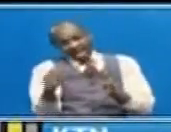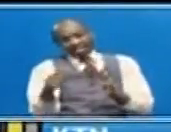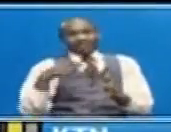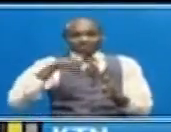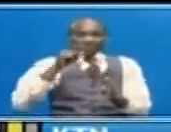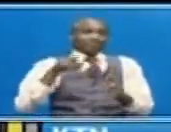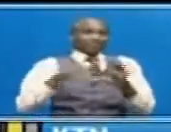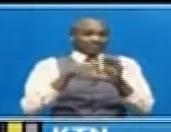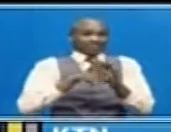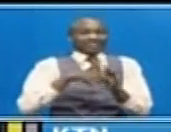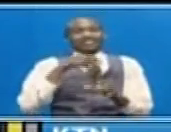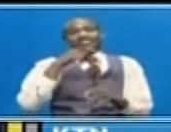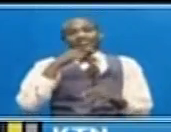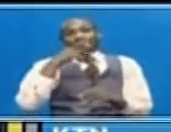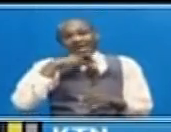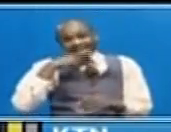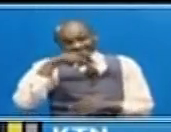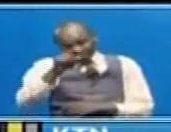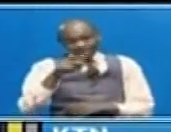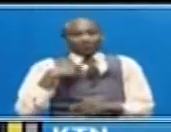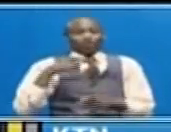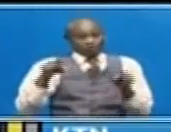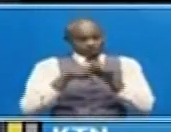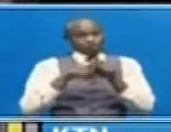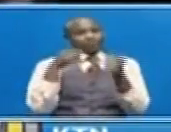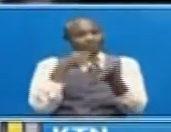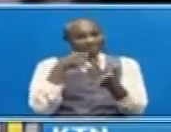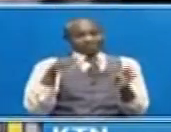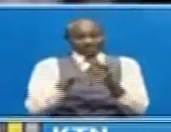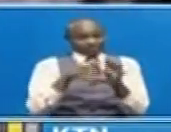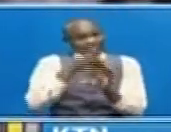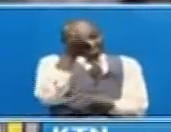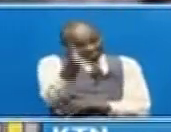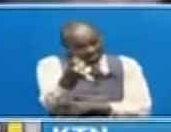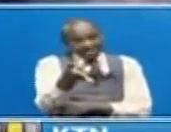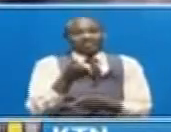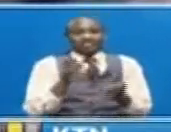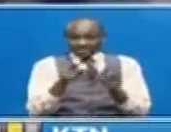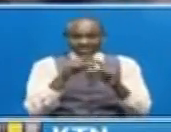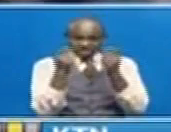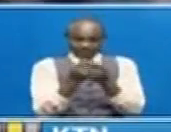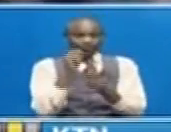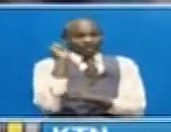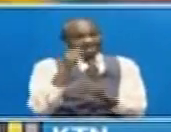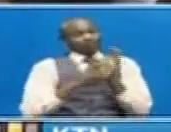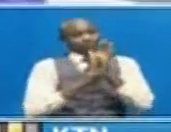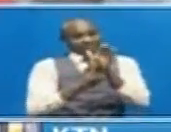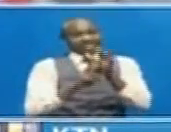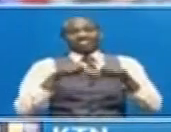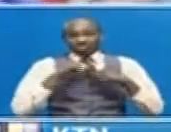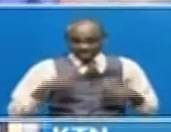Felix Kiprotich and Lucas Kanda will complete the Kenyan provisional team that will be charged with the responsibility to bring the world title